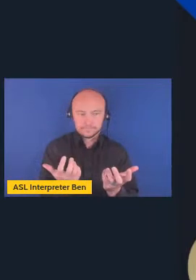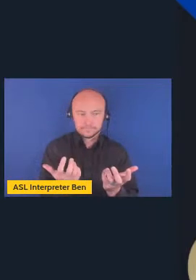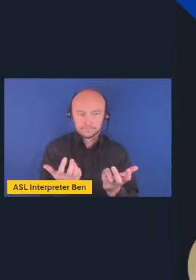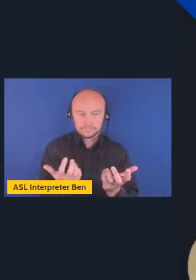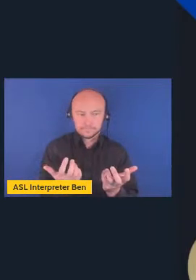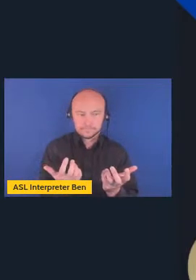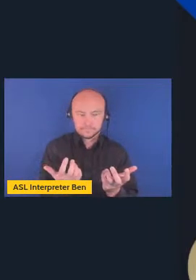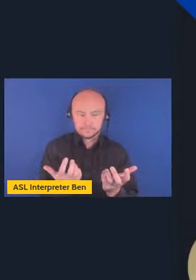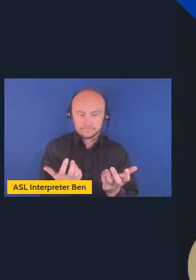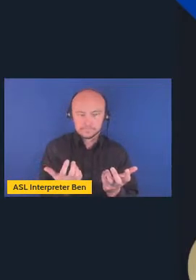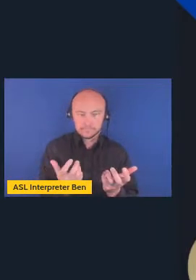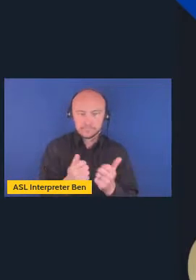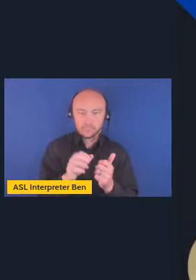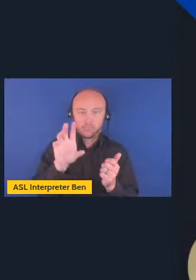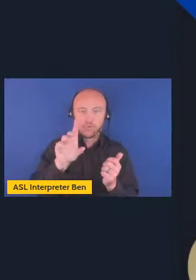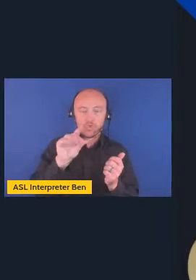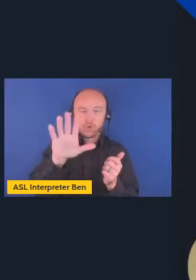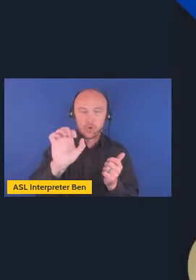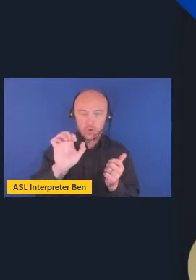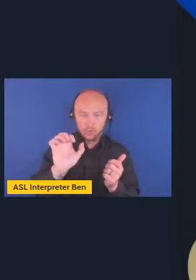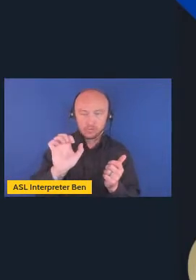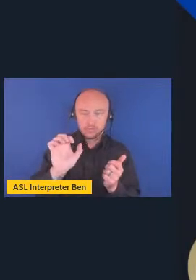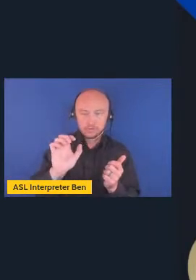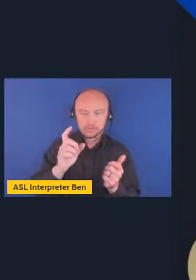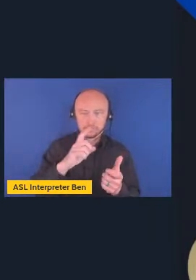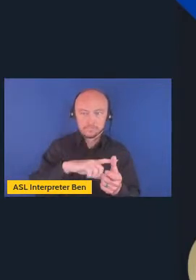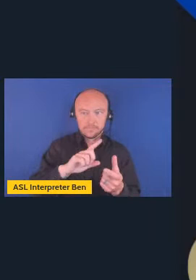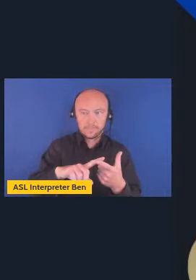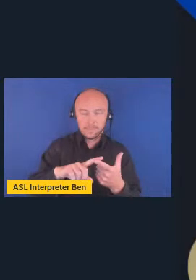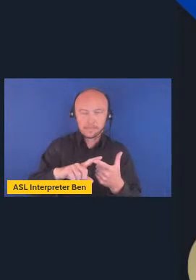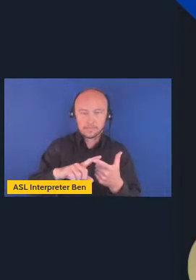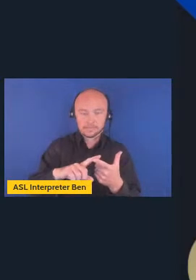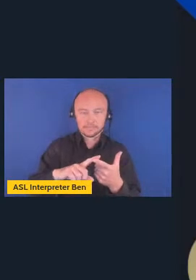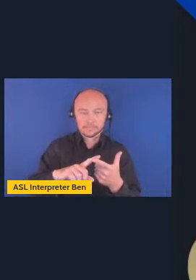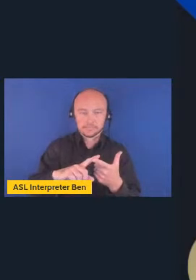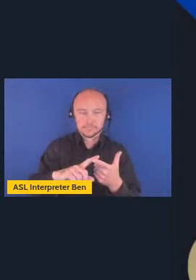the coding that result in